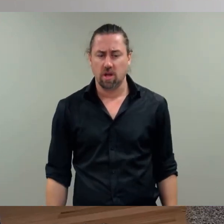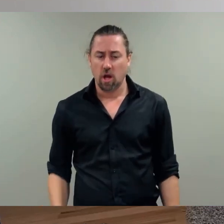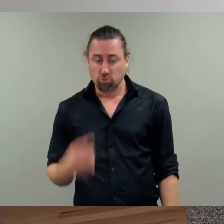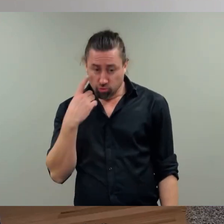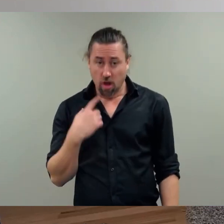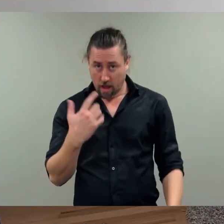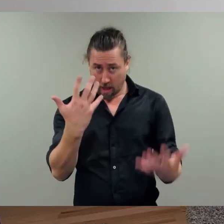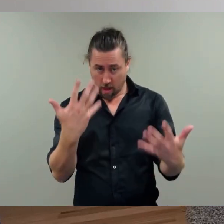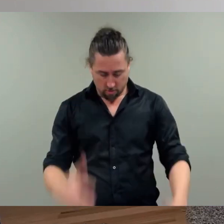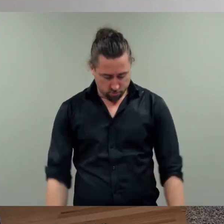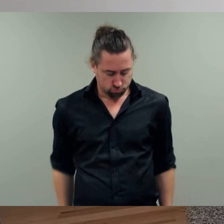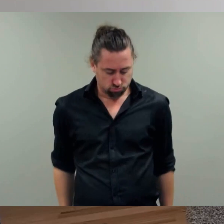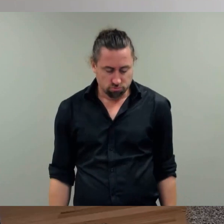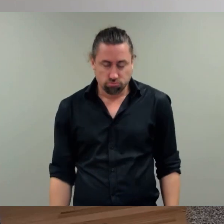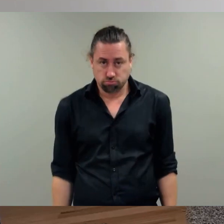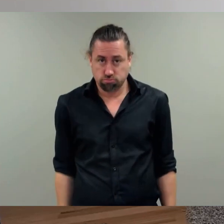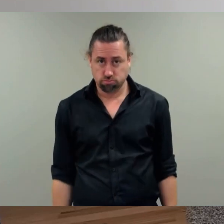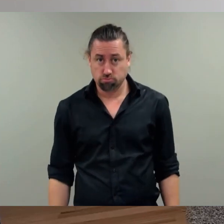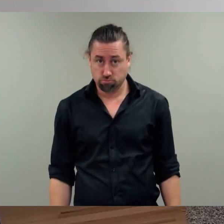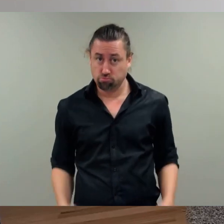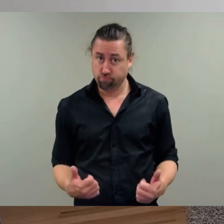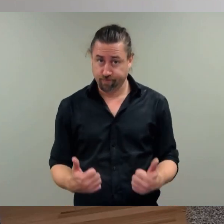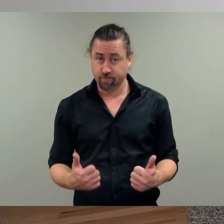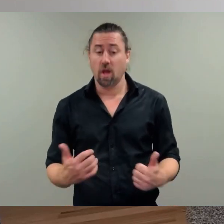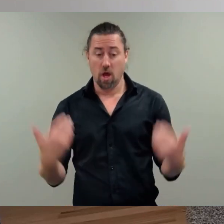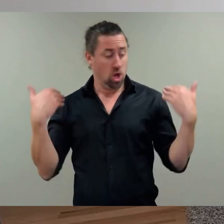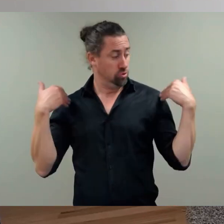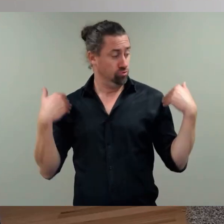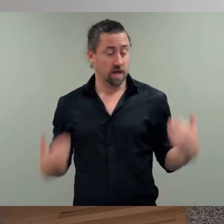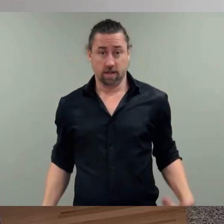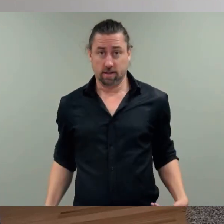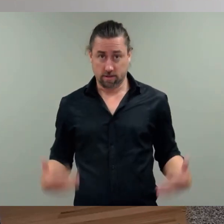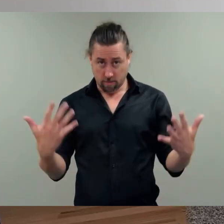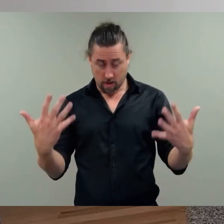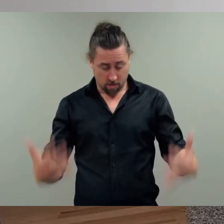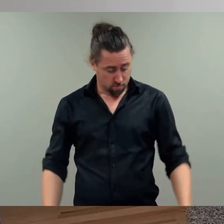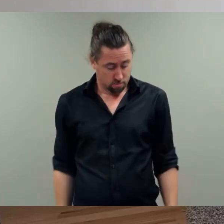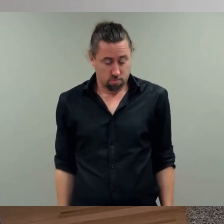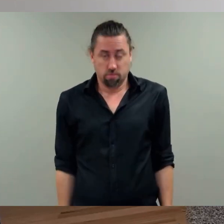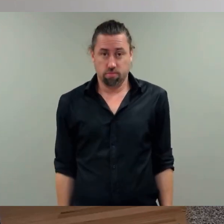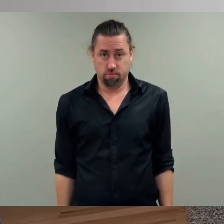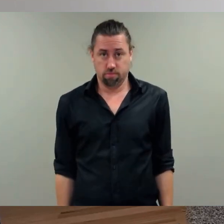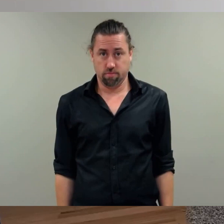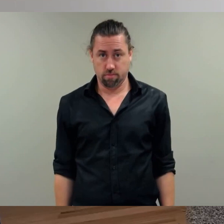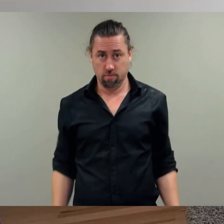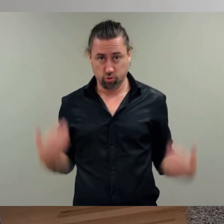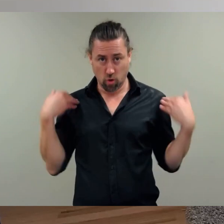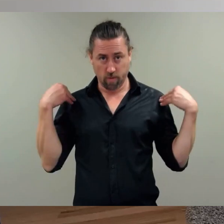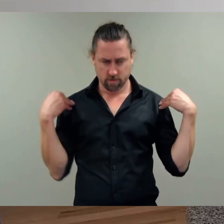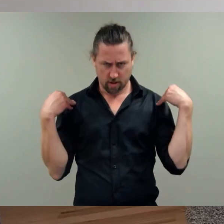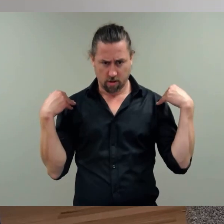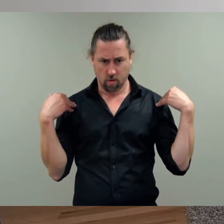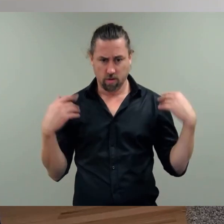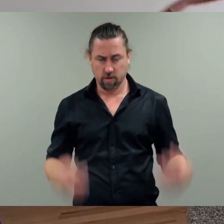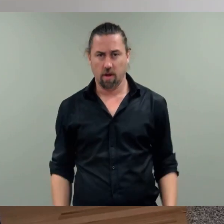can, have both palms facing toward the body. Keeping your arms straight and the palms in their facing position,